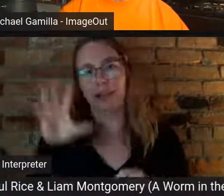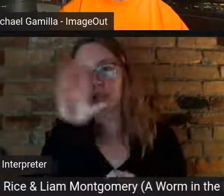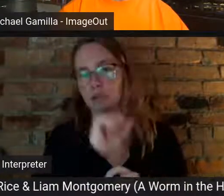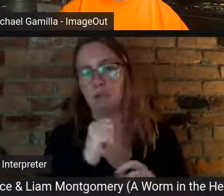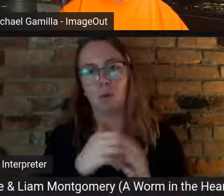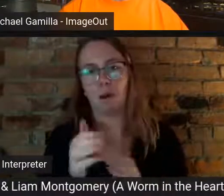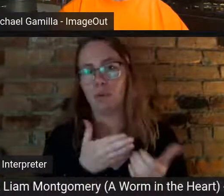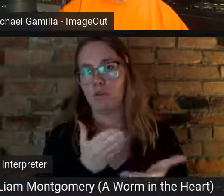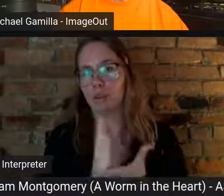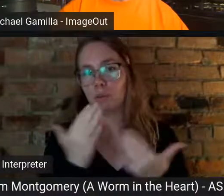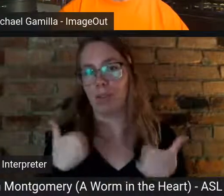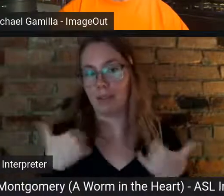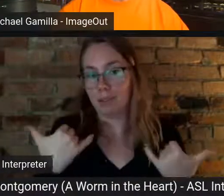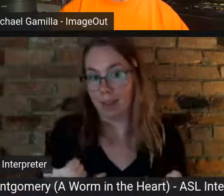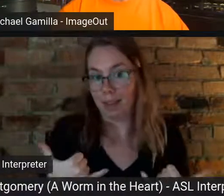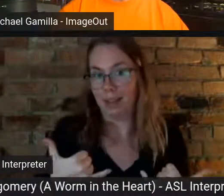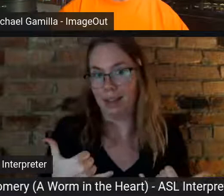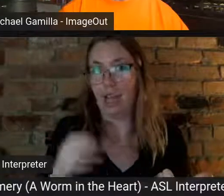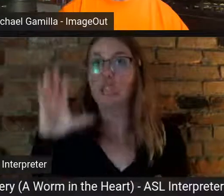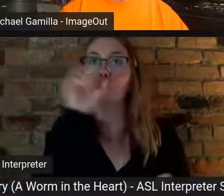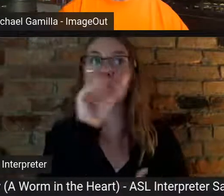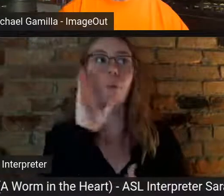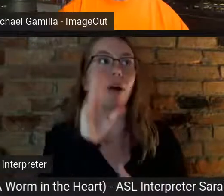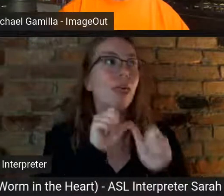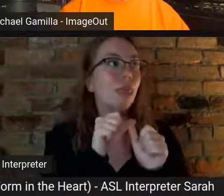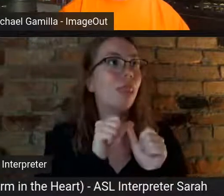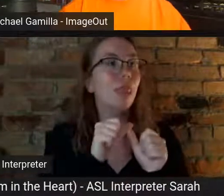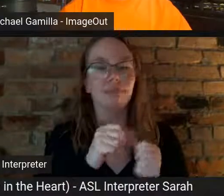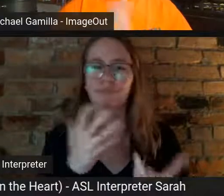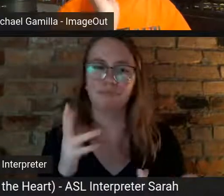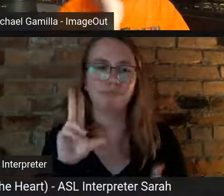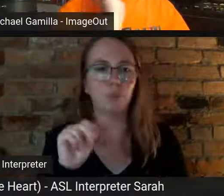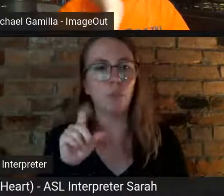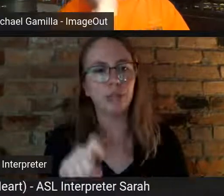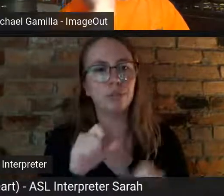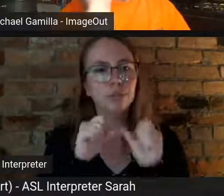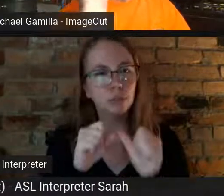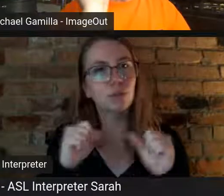will be here tomorrow. We need to keep fighting. I think